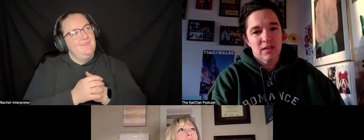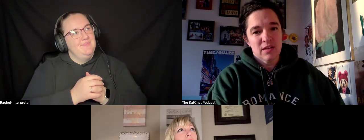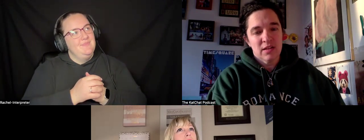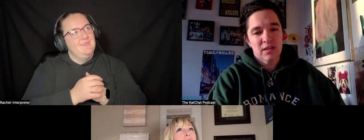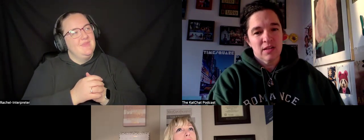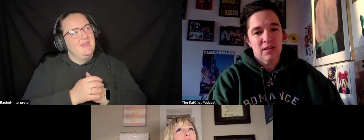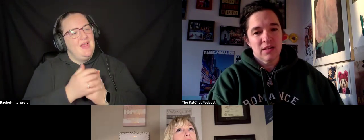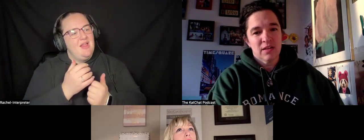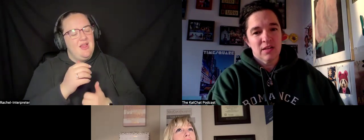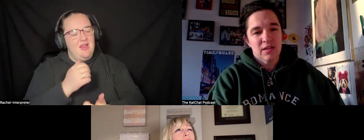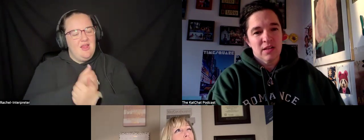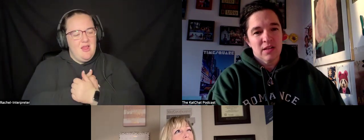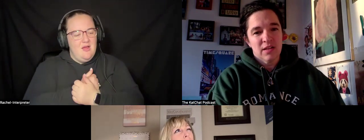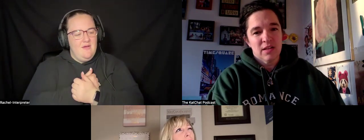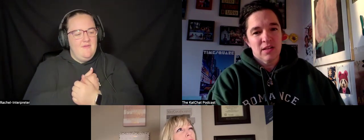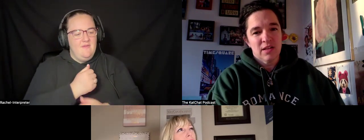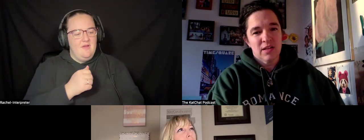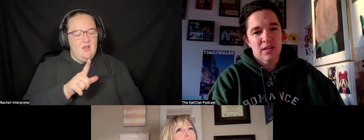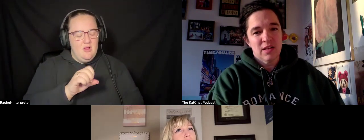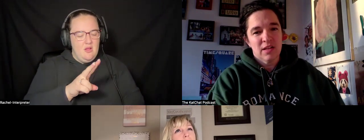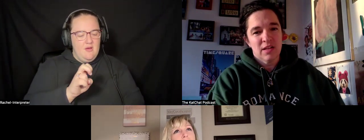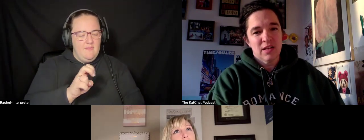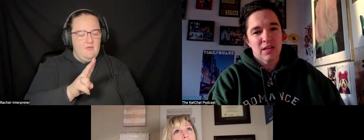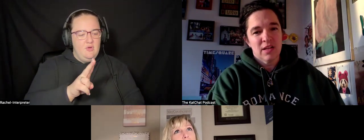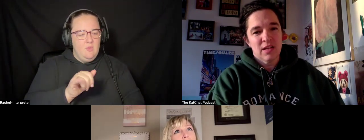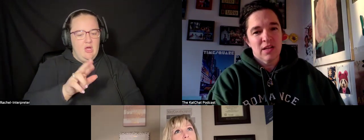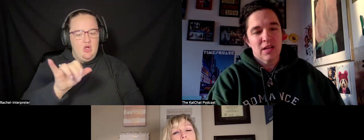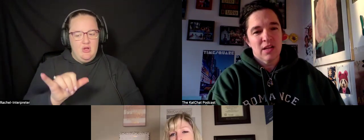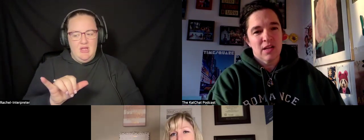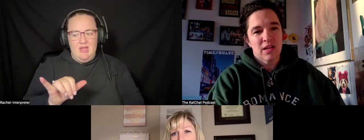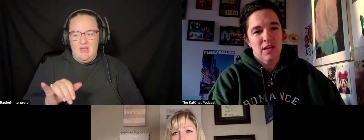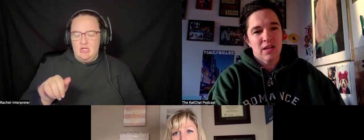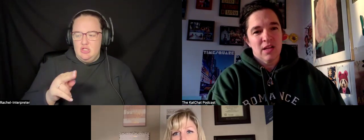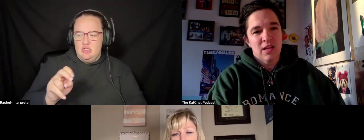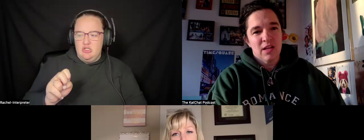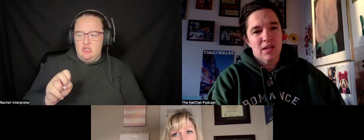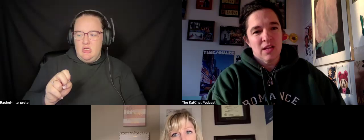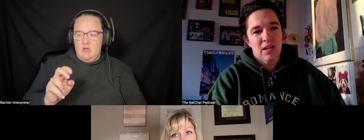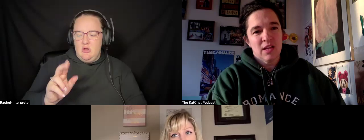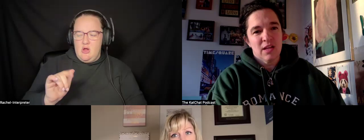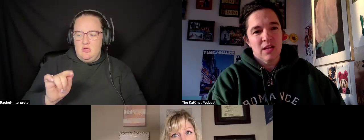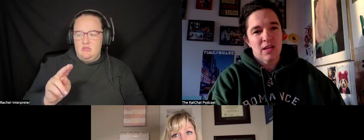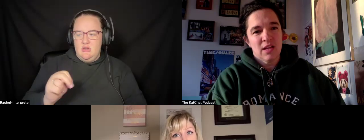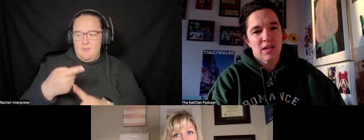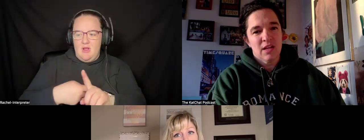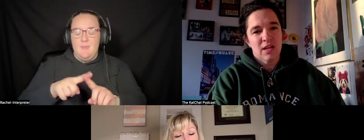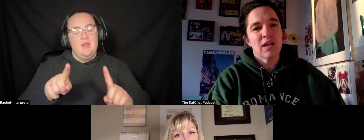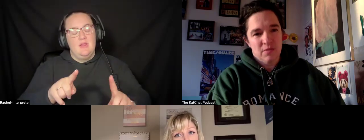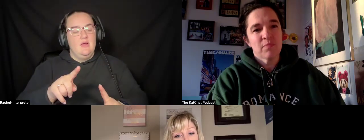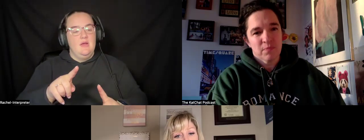You Wary because that was or there was Love You Wary and then there was the Jane Austen month. But Blind Date Book Club was one that I really liked from that